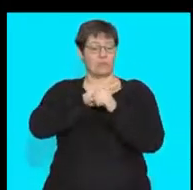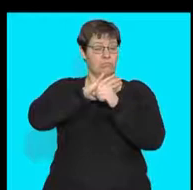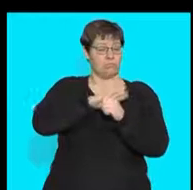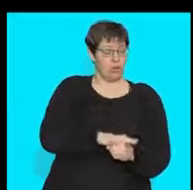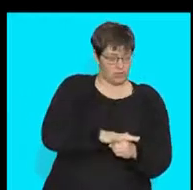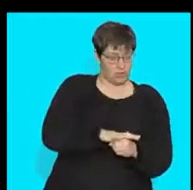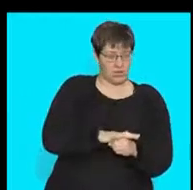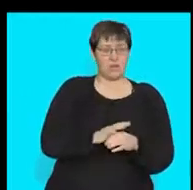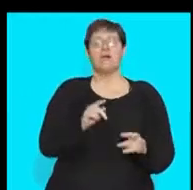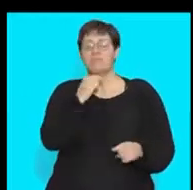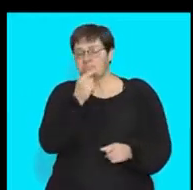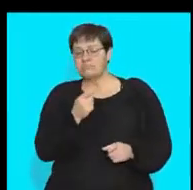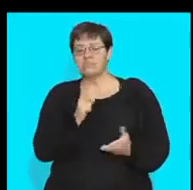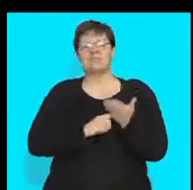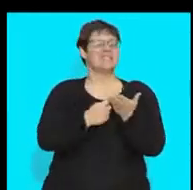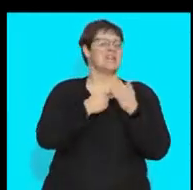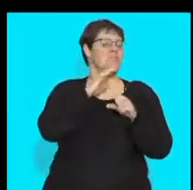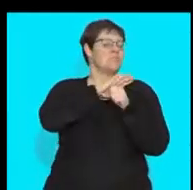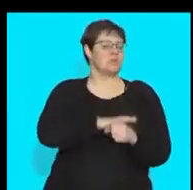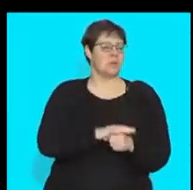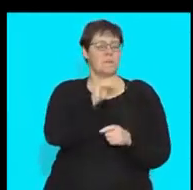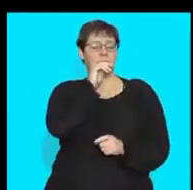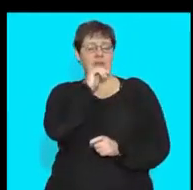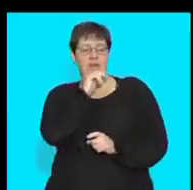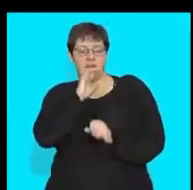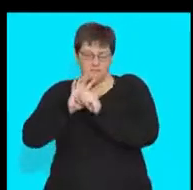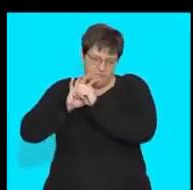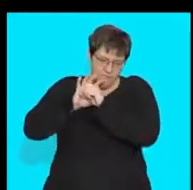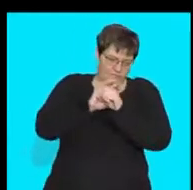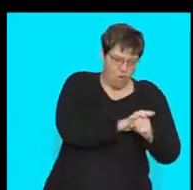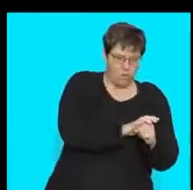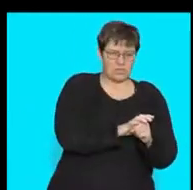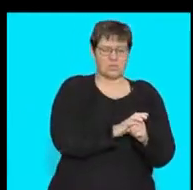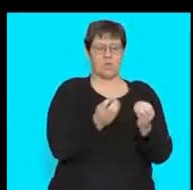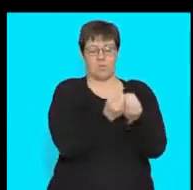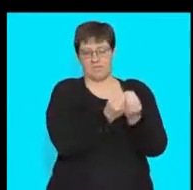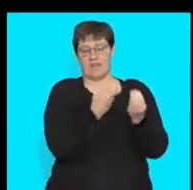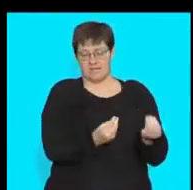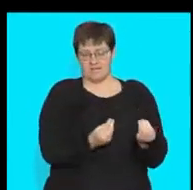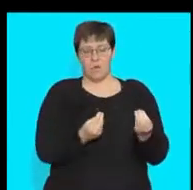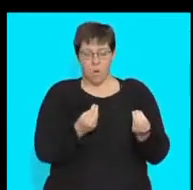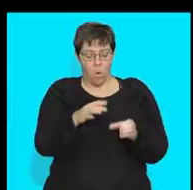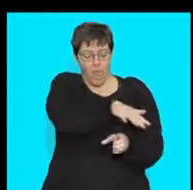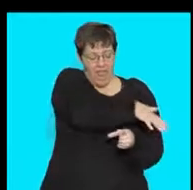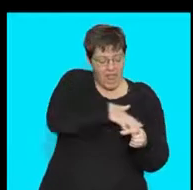Pressure, we can also talk about pressure. That's the force exerted on an object or the